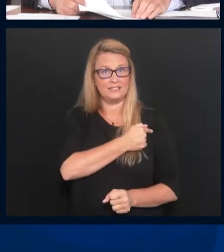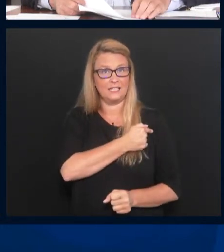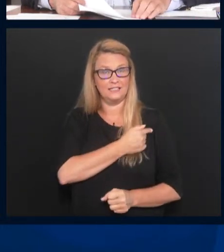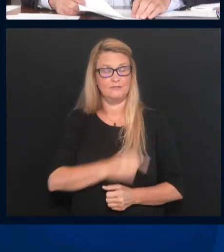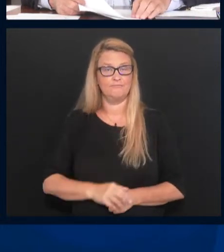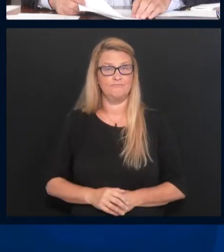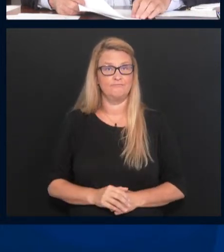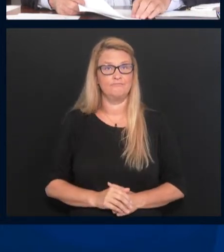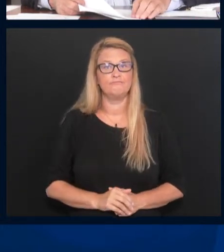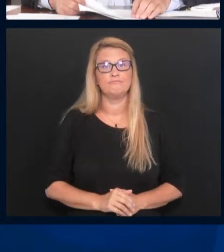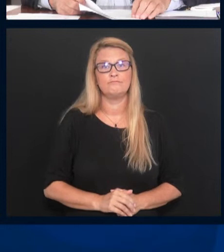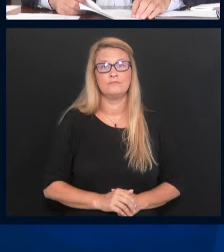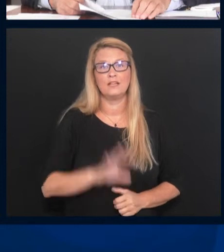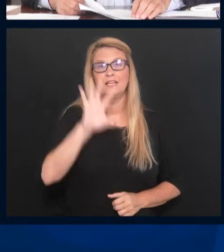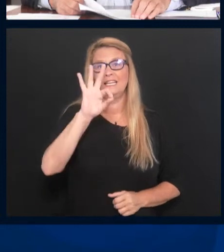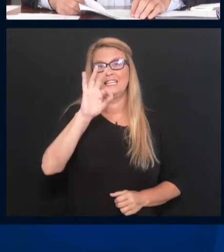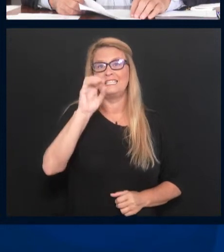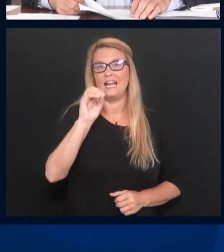shots.